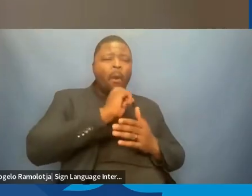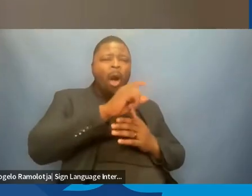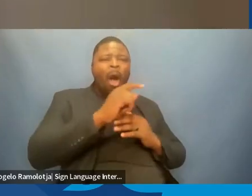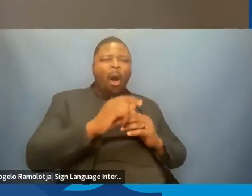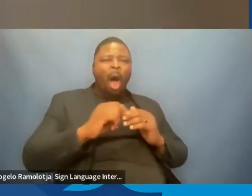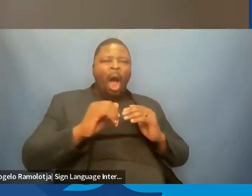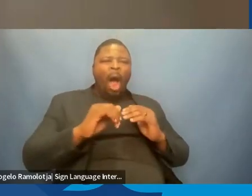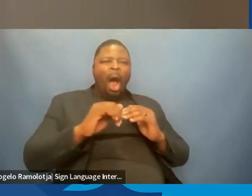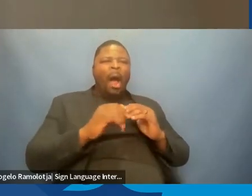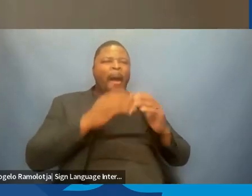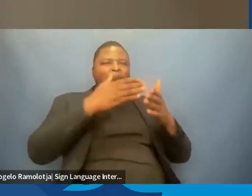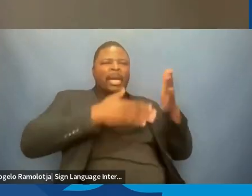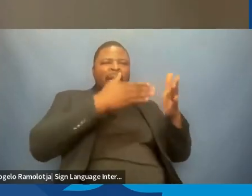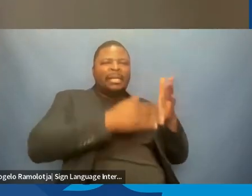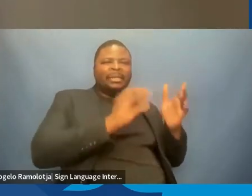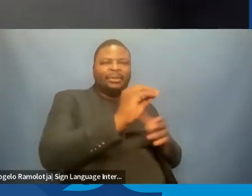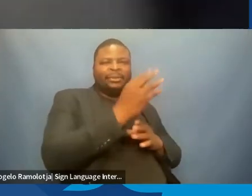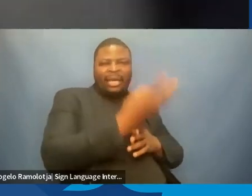legislative barriers?